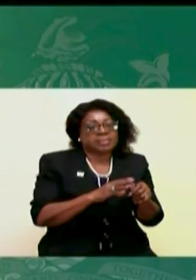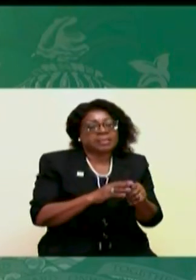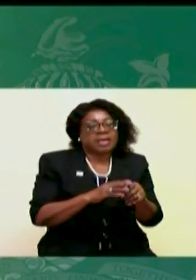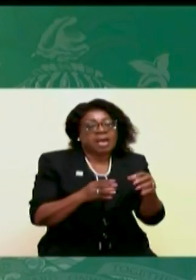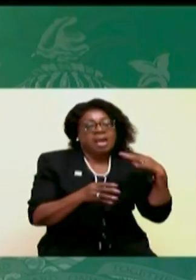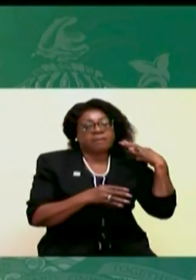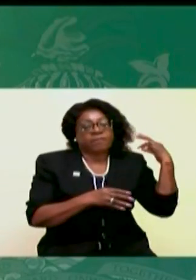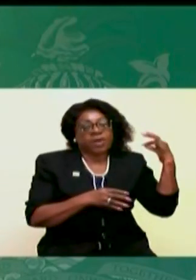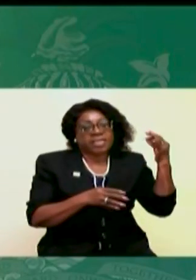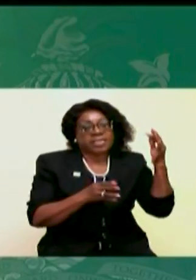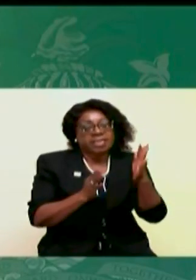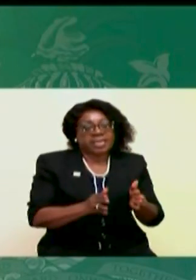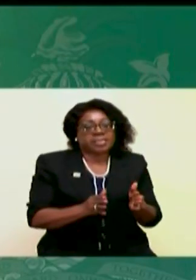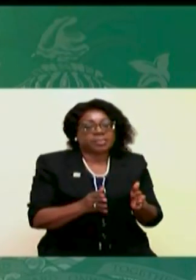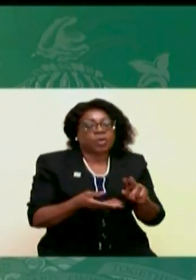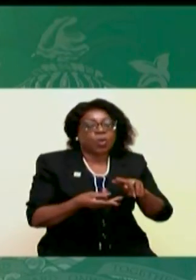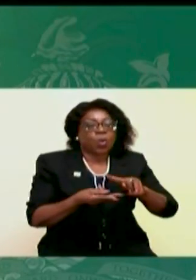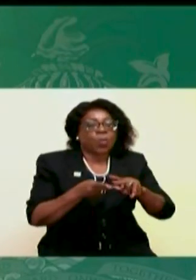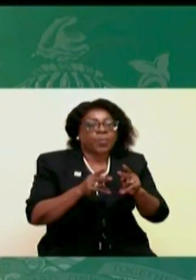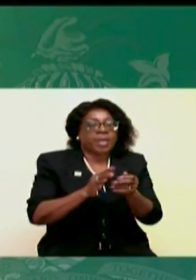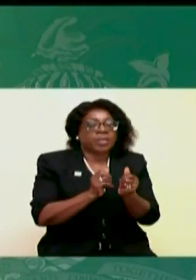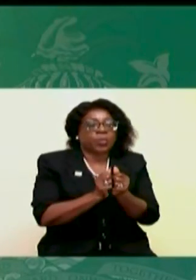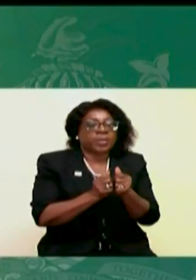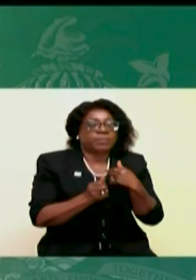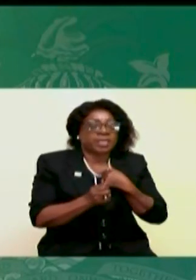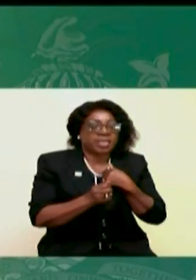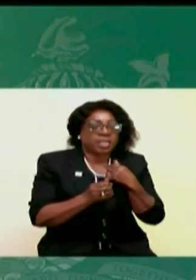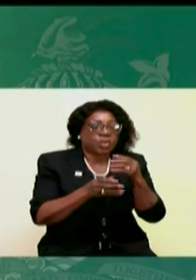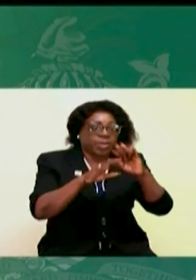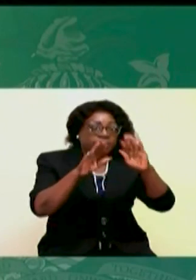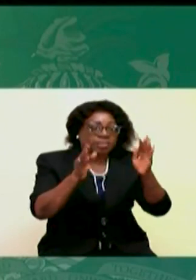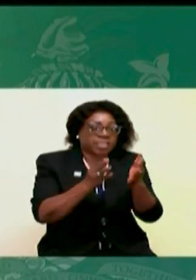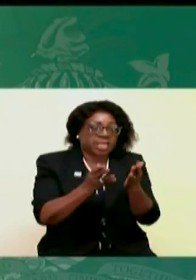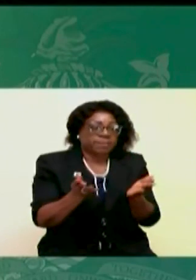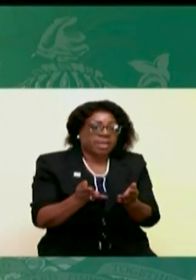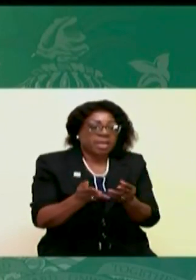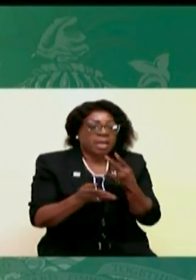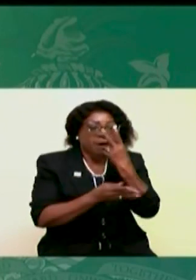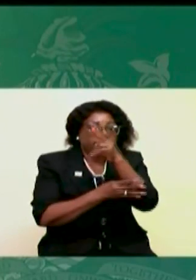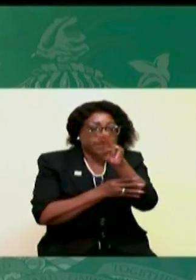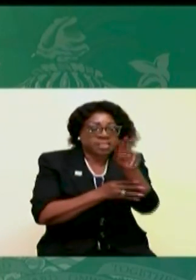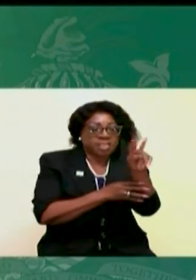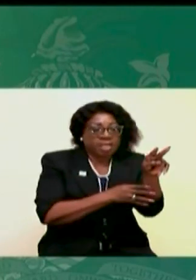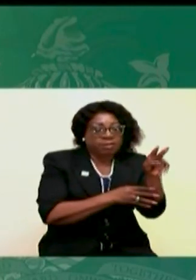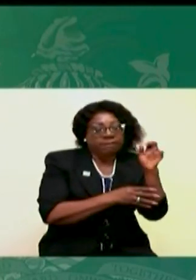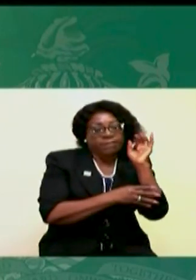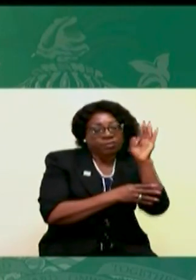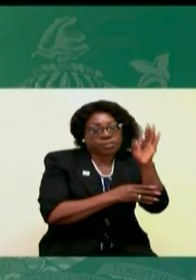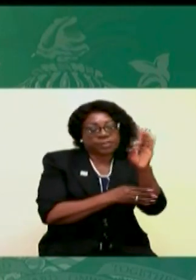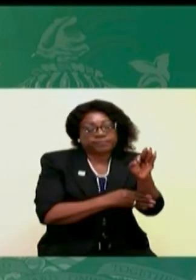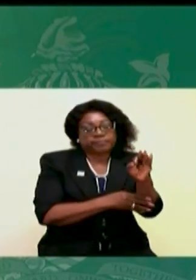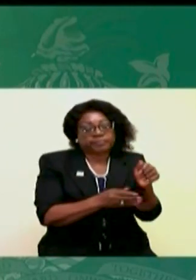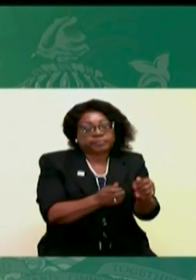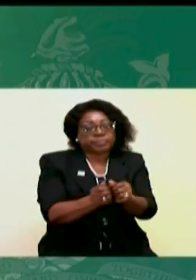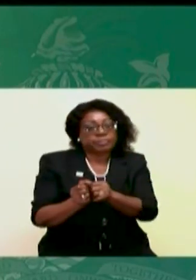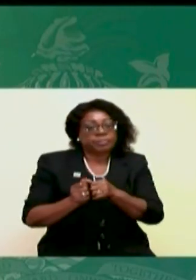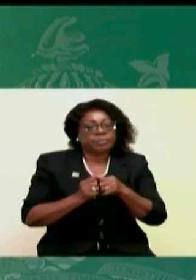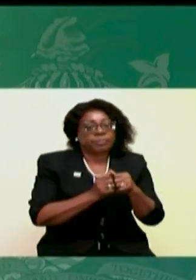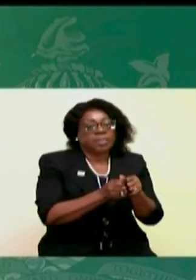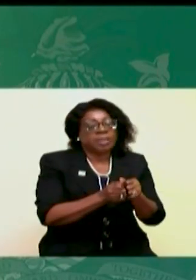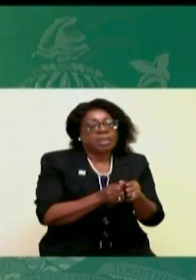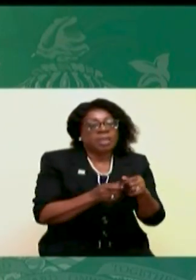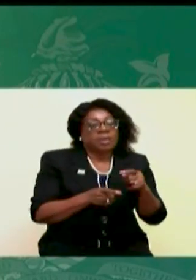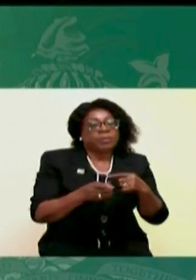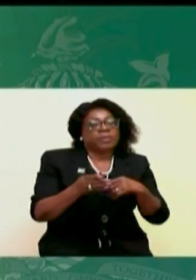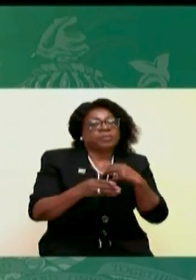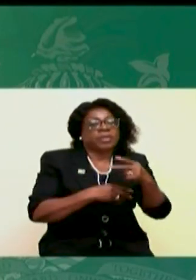volunteers who partner with me to help shape our visionary future. Together, we strive to address the